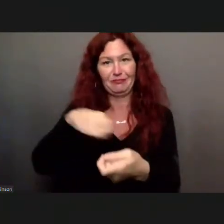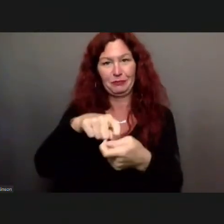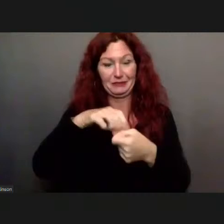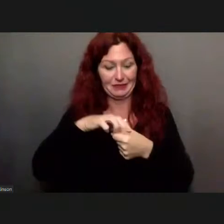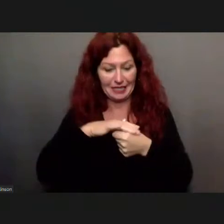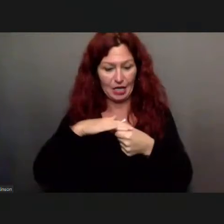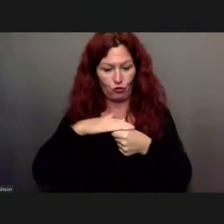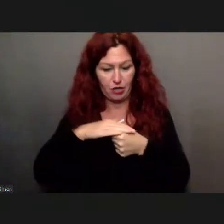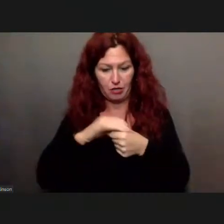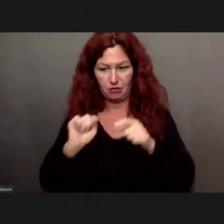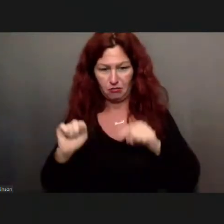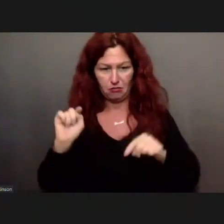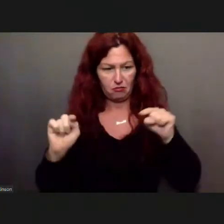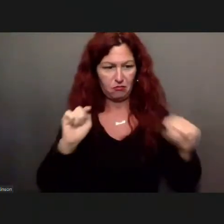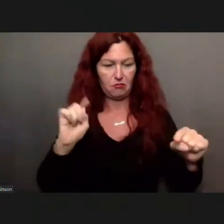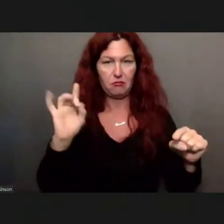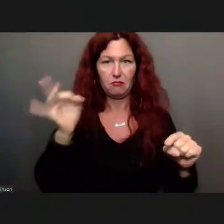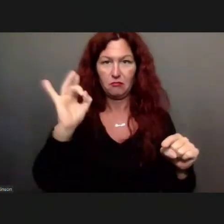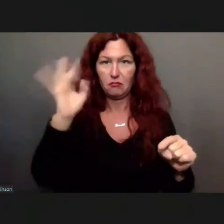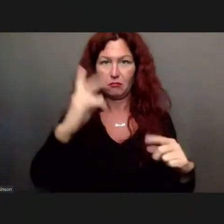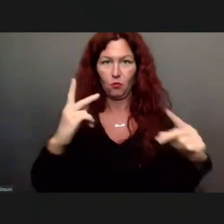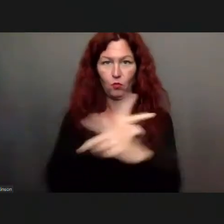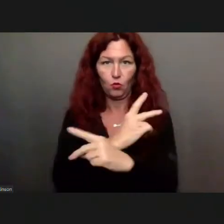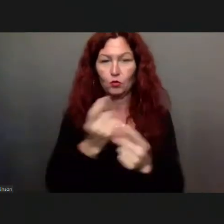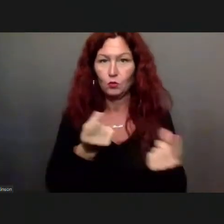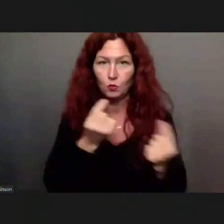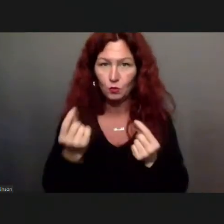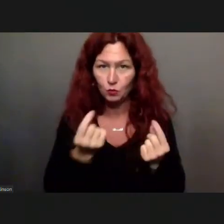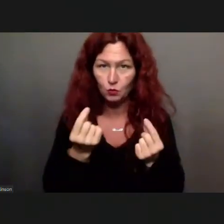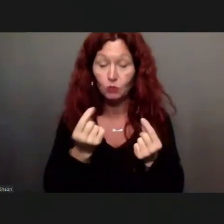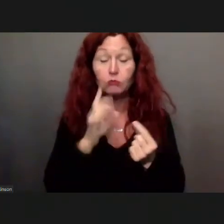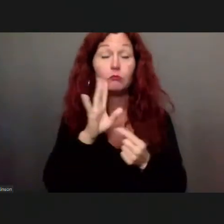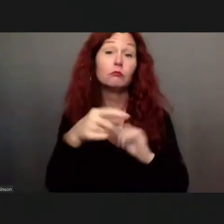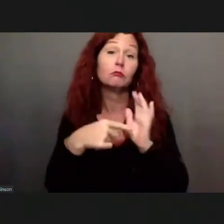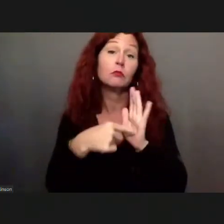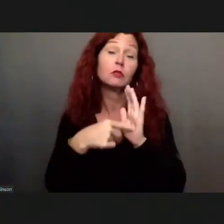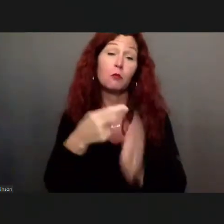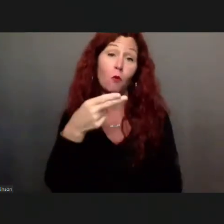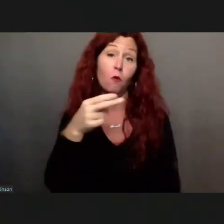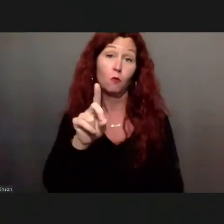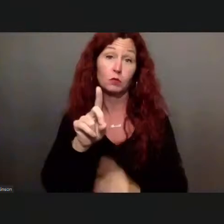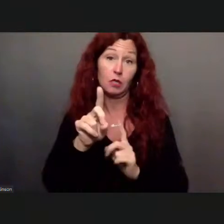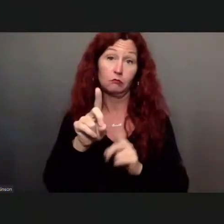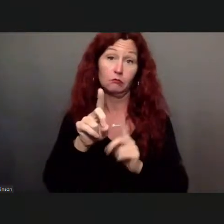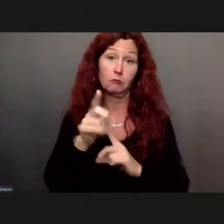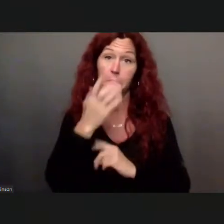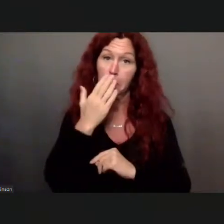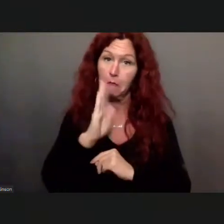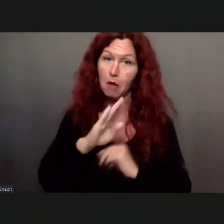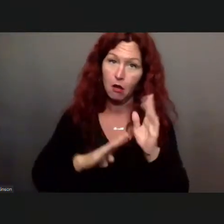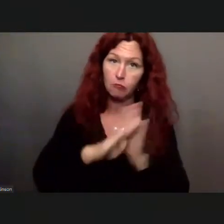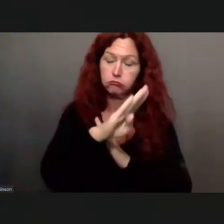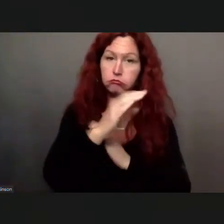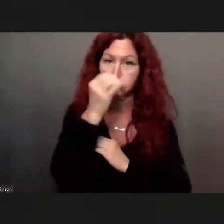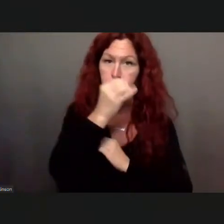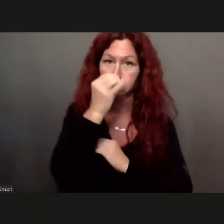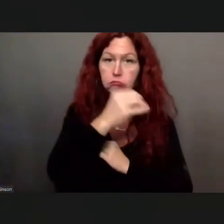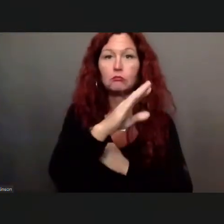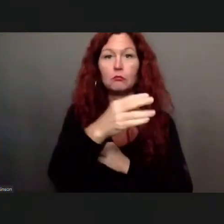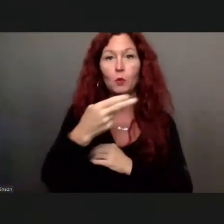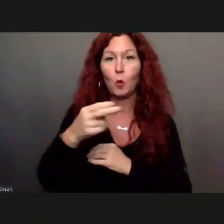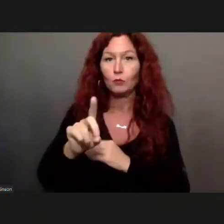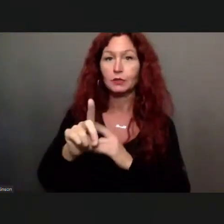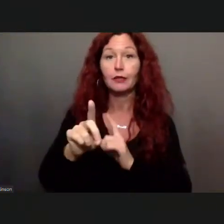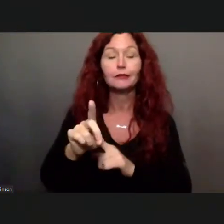today. We know that in the Homestead area, there are farm workers who are testing positive, and some of them live in very small homes with many